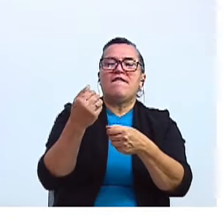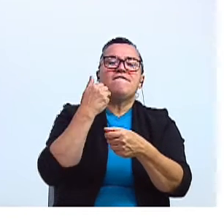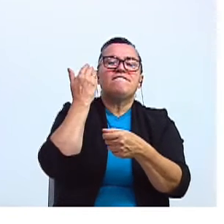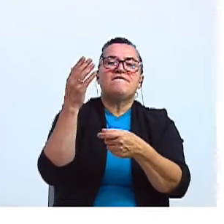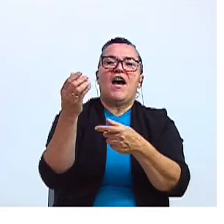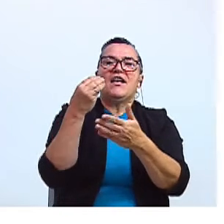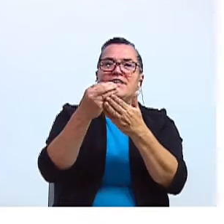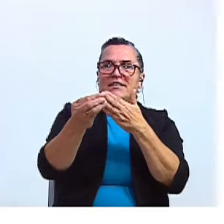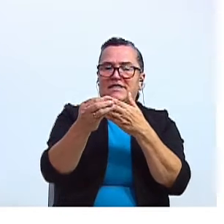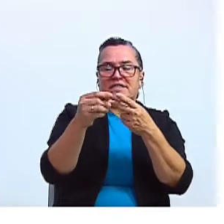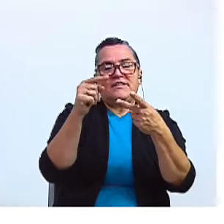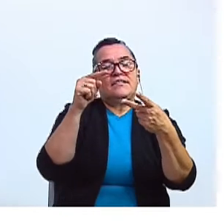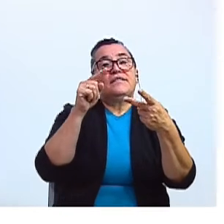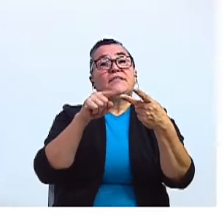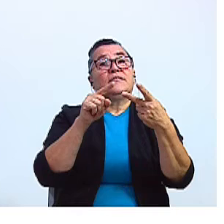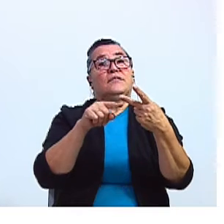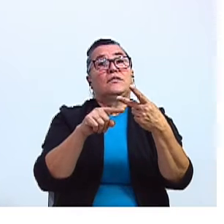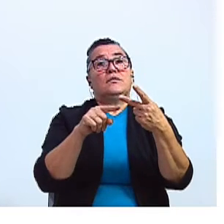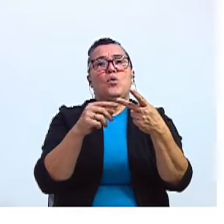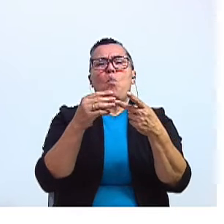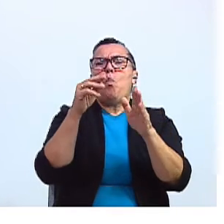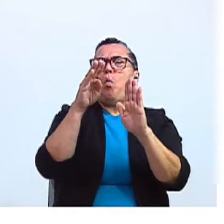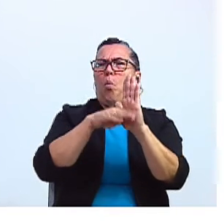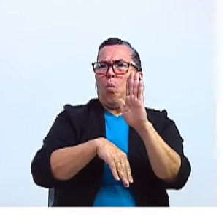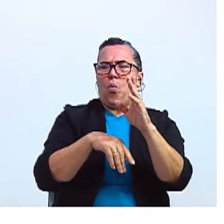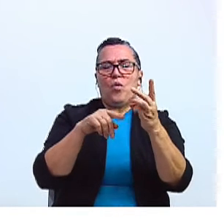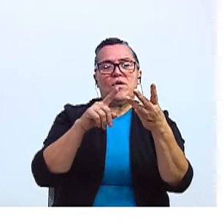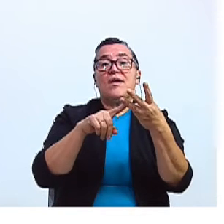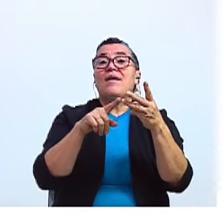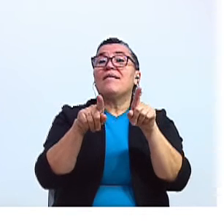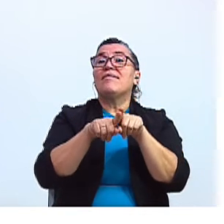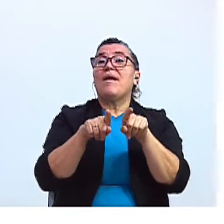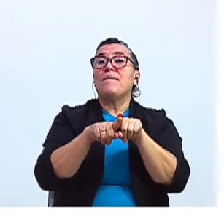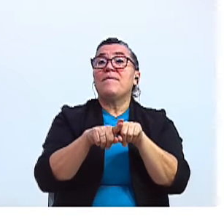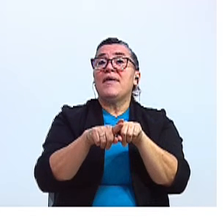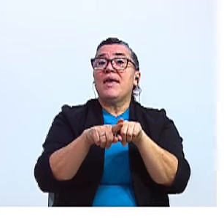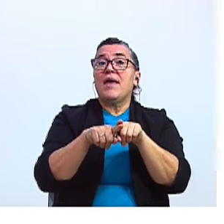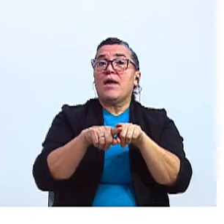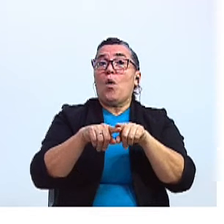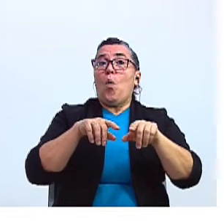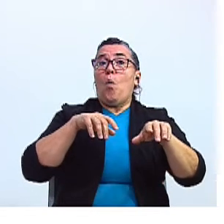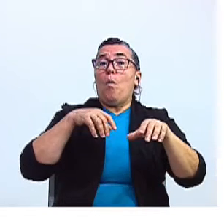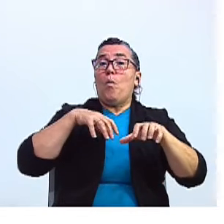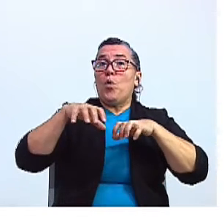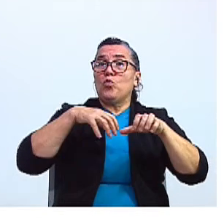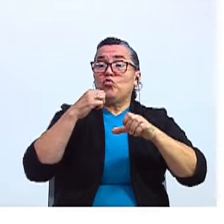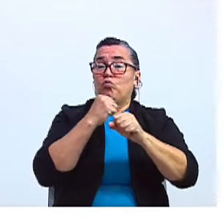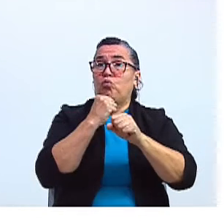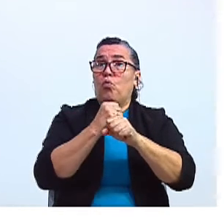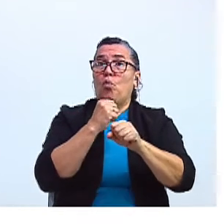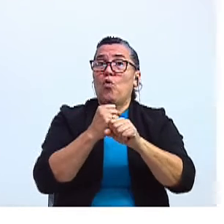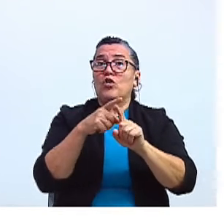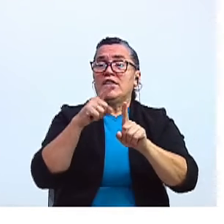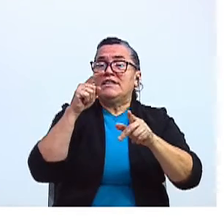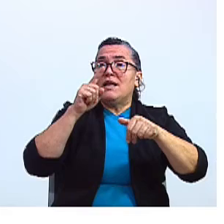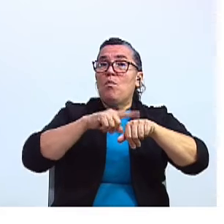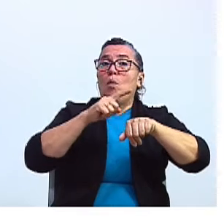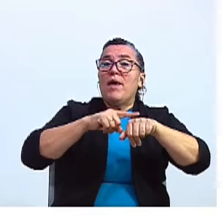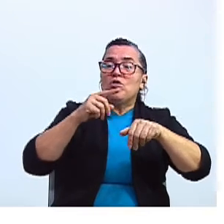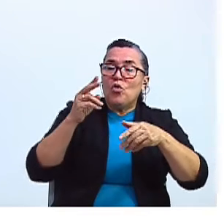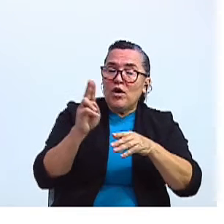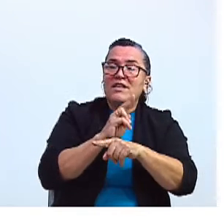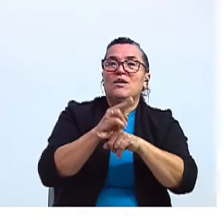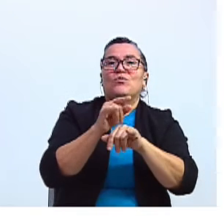get, it is very cheap, and it is also a fast-acting product that works since the first time you use